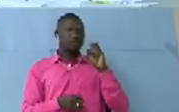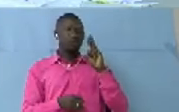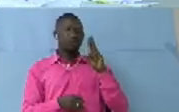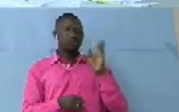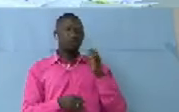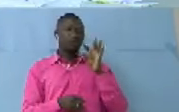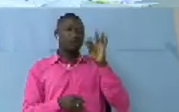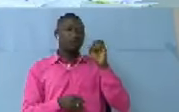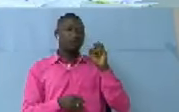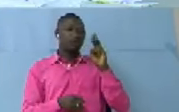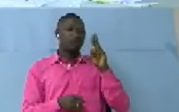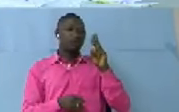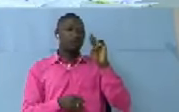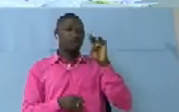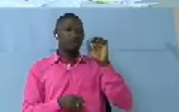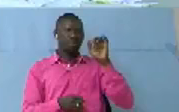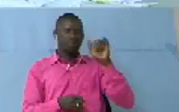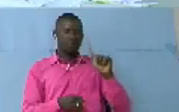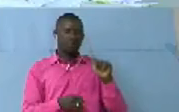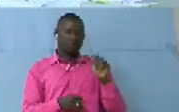Alilu Sedikan.